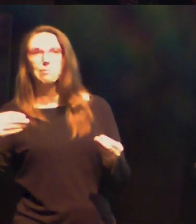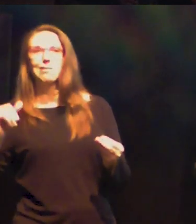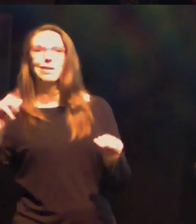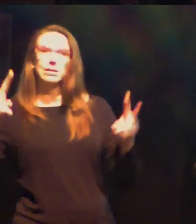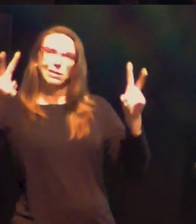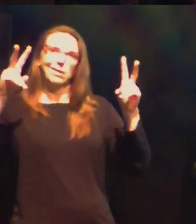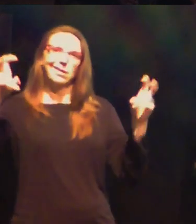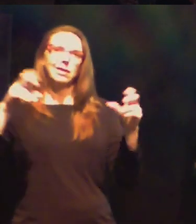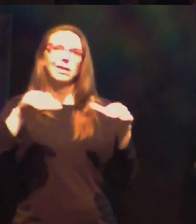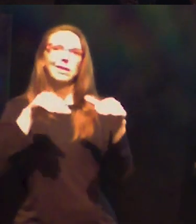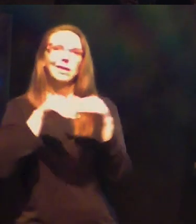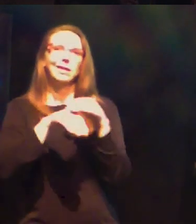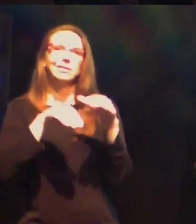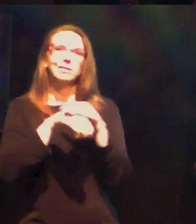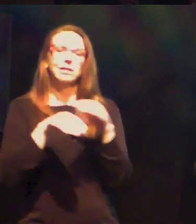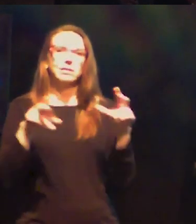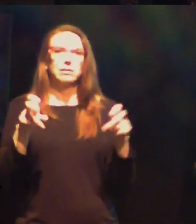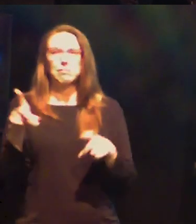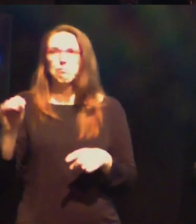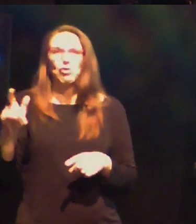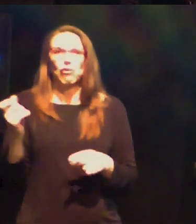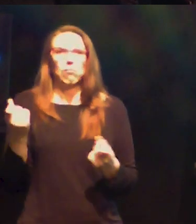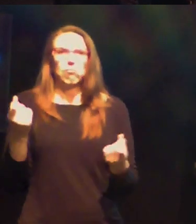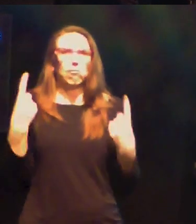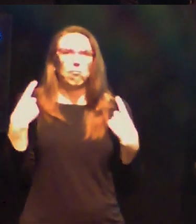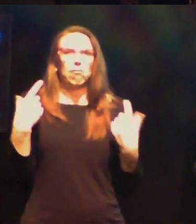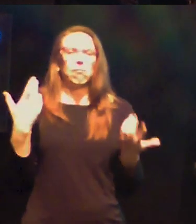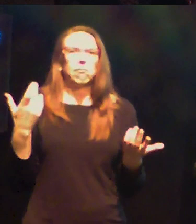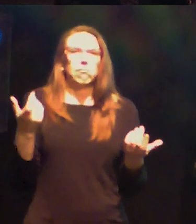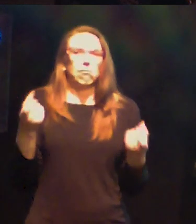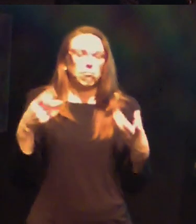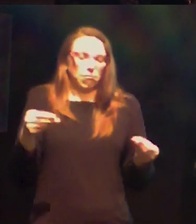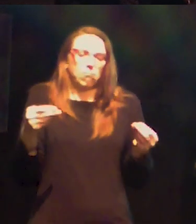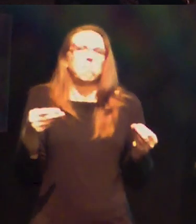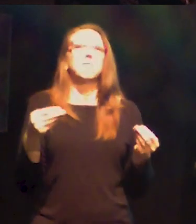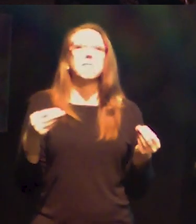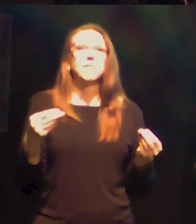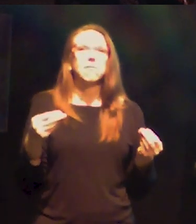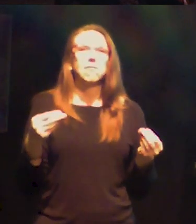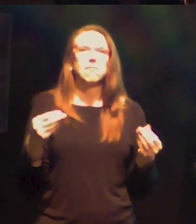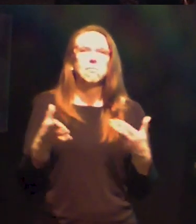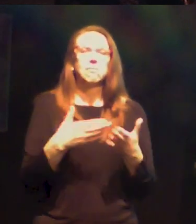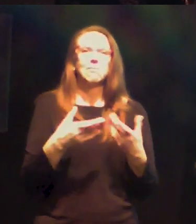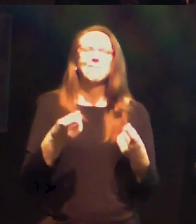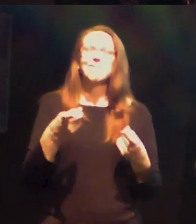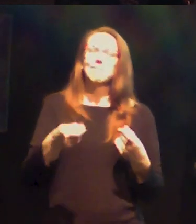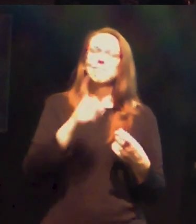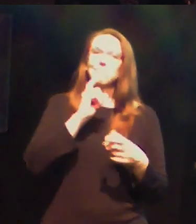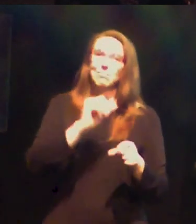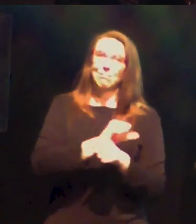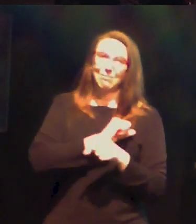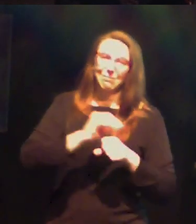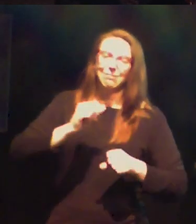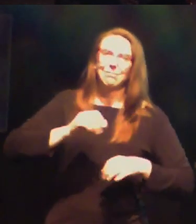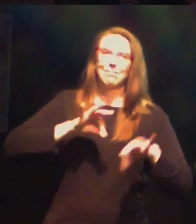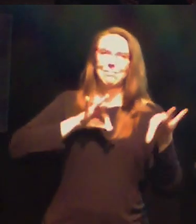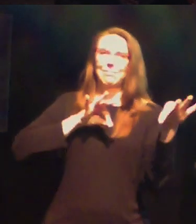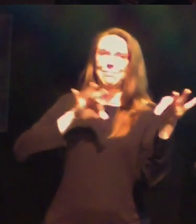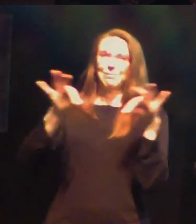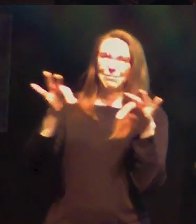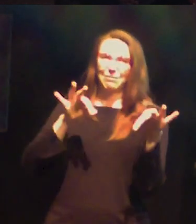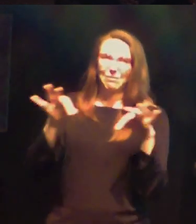considered, quote, access to communication, but she didn't have the literacy skills to comprehend what was written. So to be able to